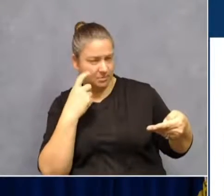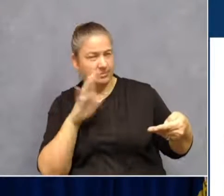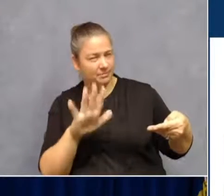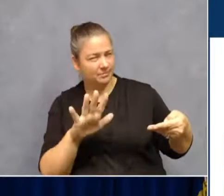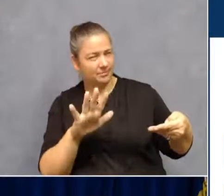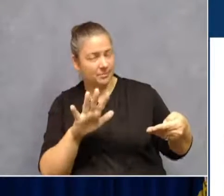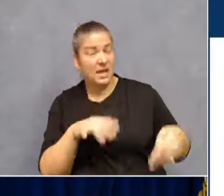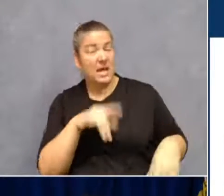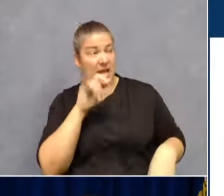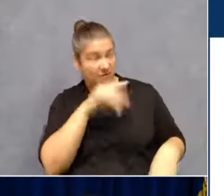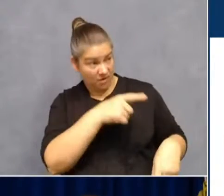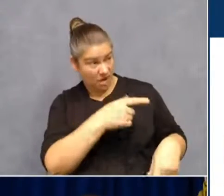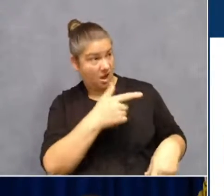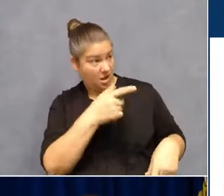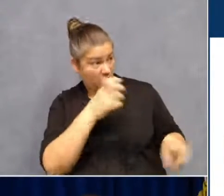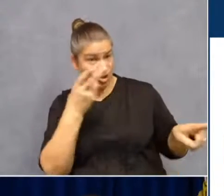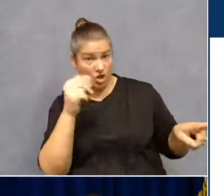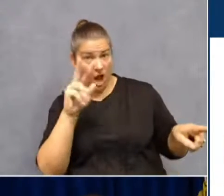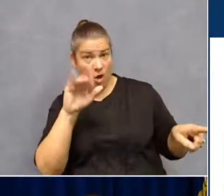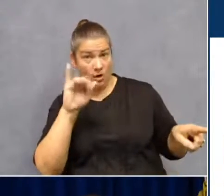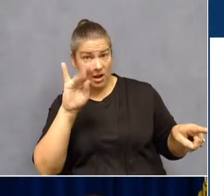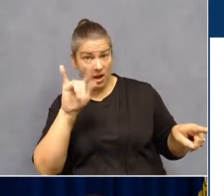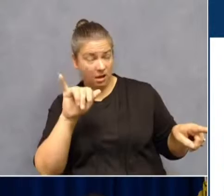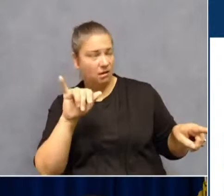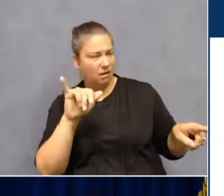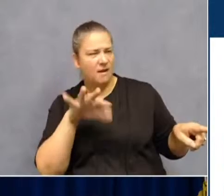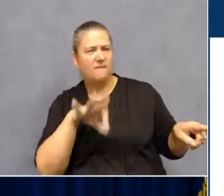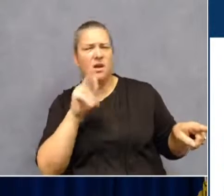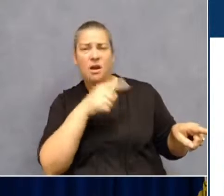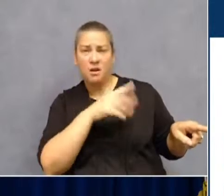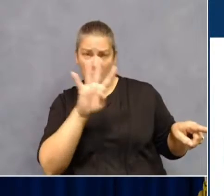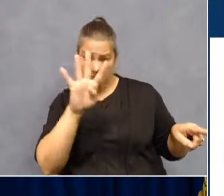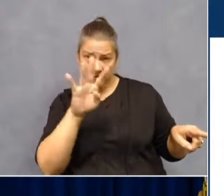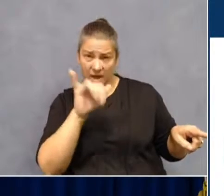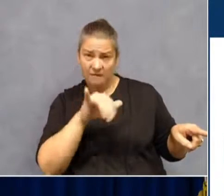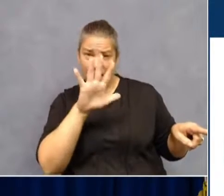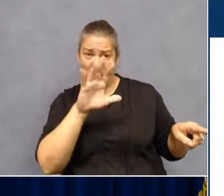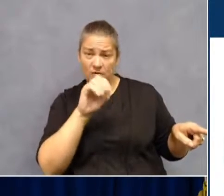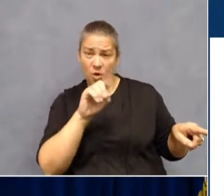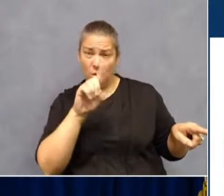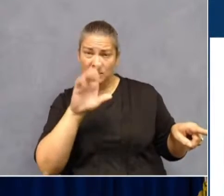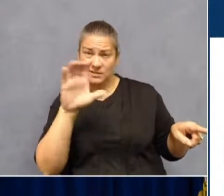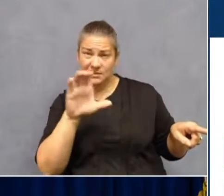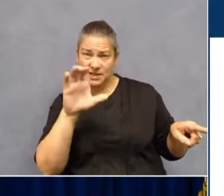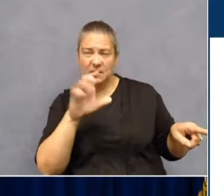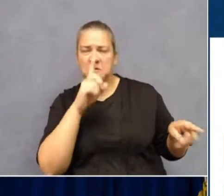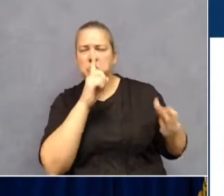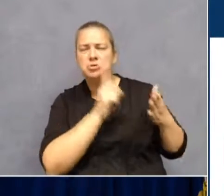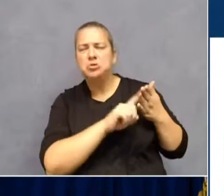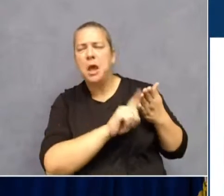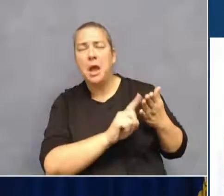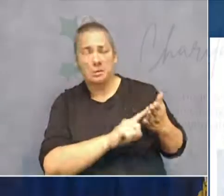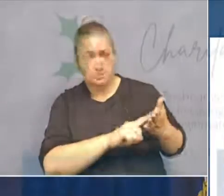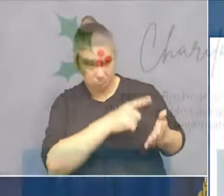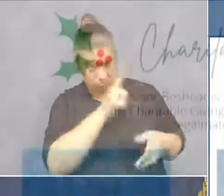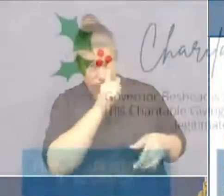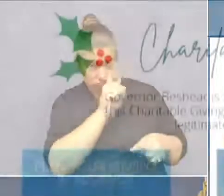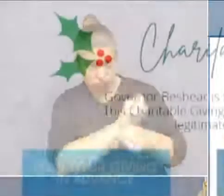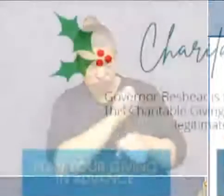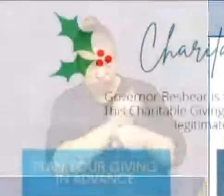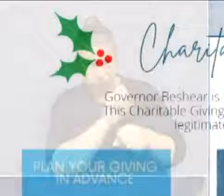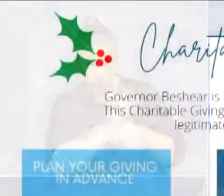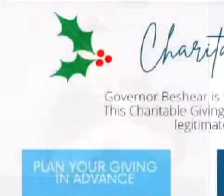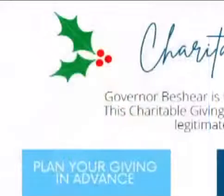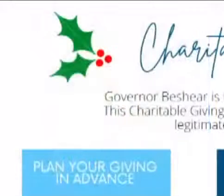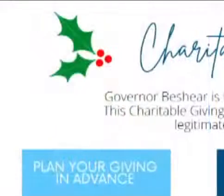status. Third, identify a charity aligned with your values. Fourth, donate an amount or level that you're comfortable